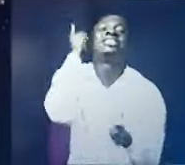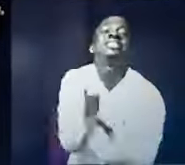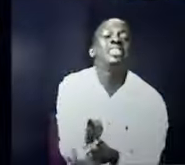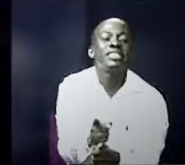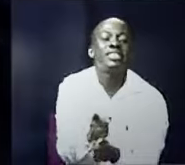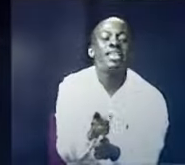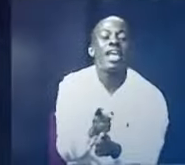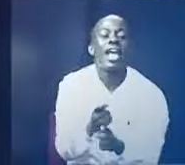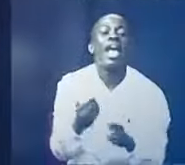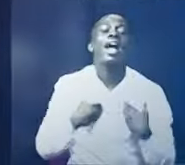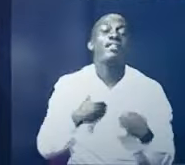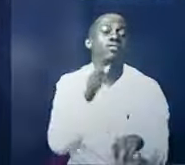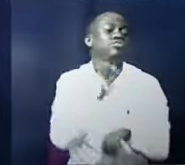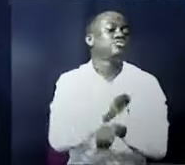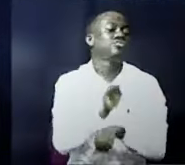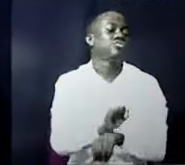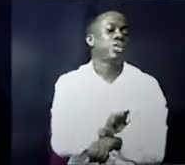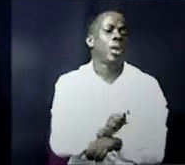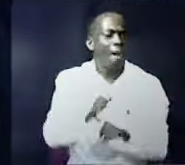You are